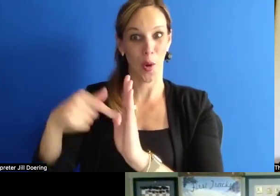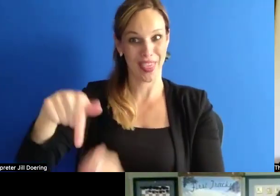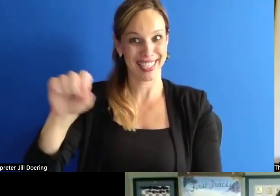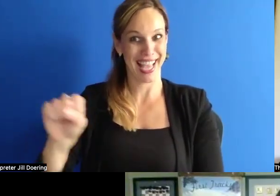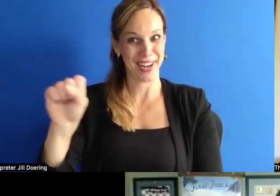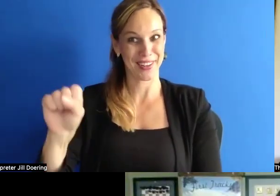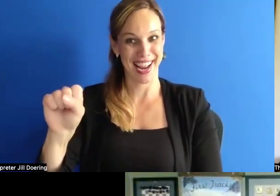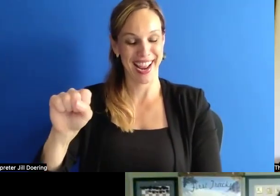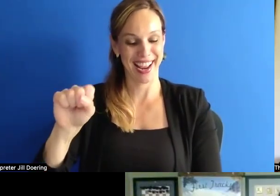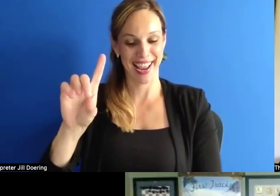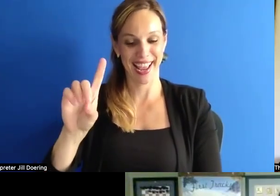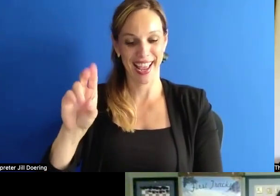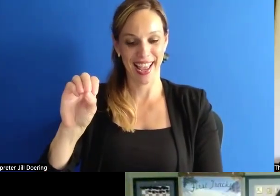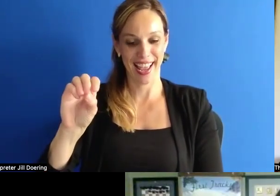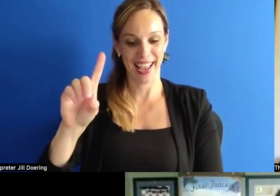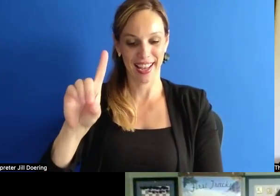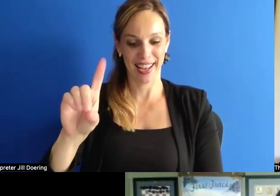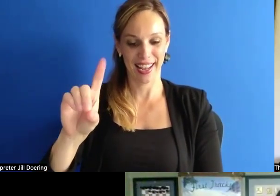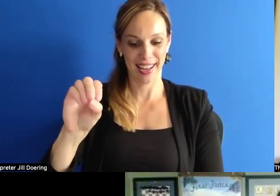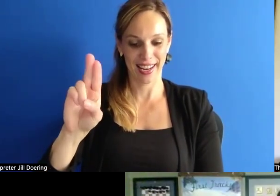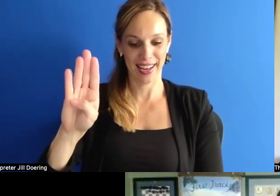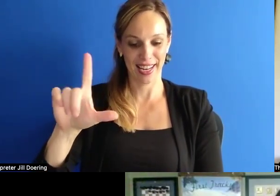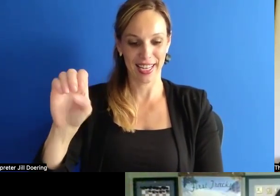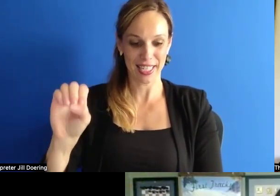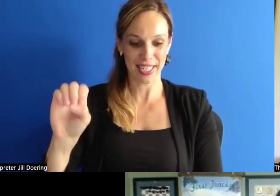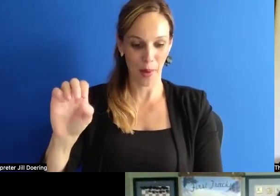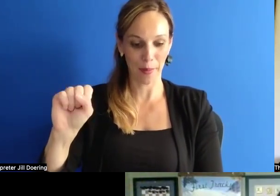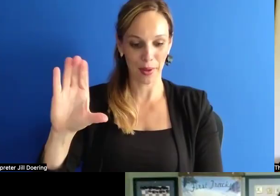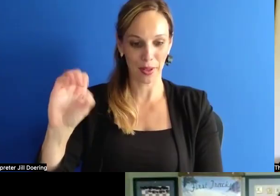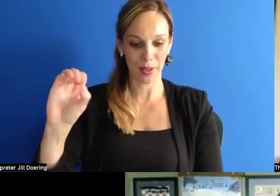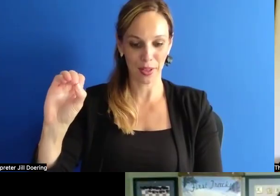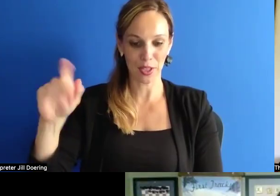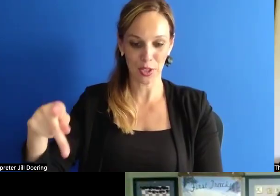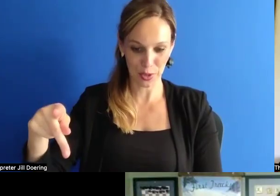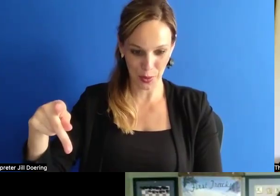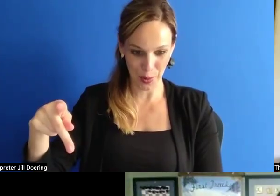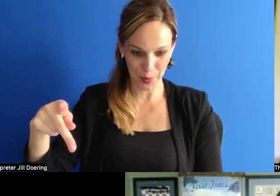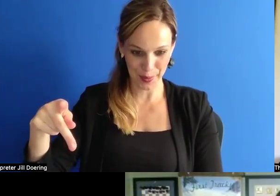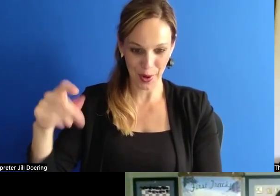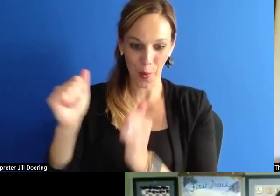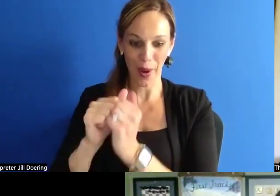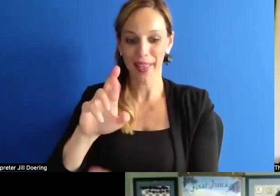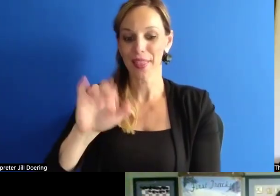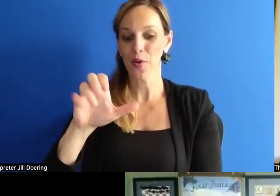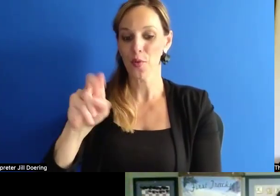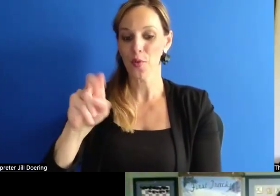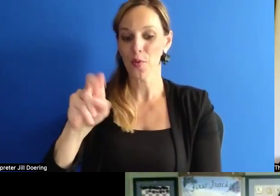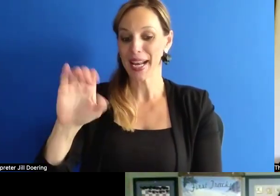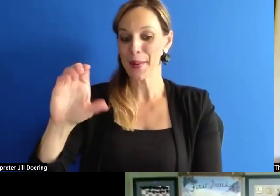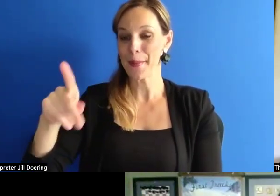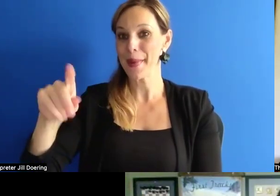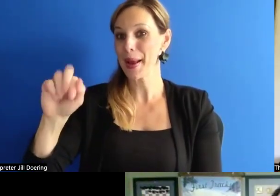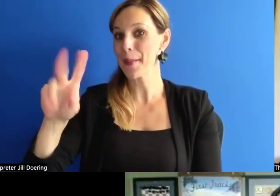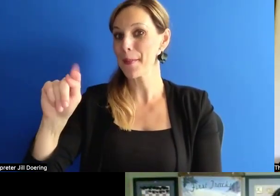with Ryan McPartlin. Tell me about your experience making that movie. Oh, we